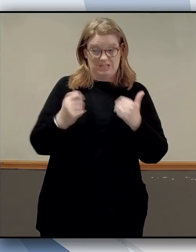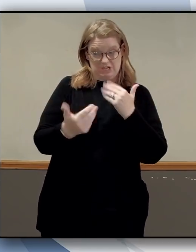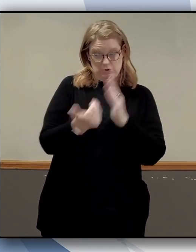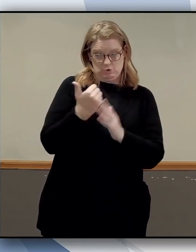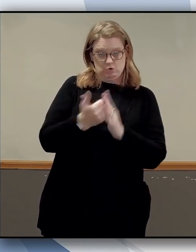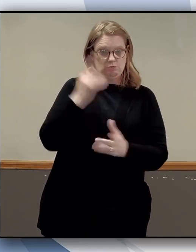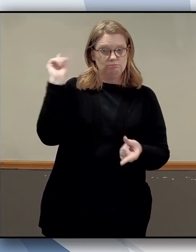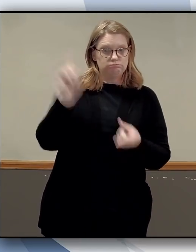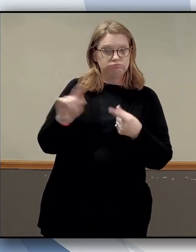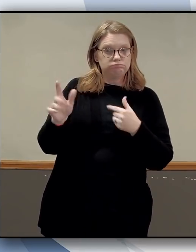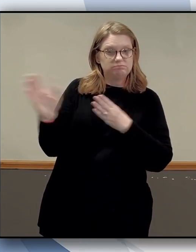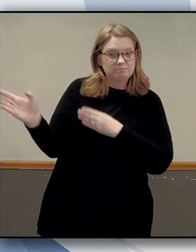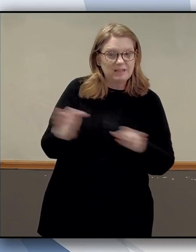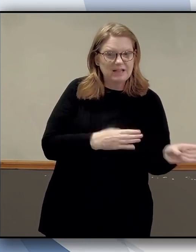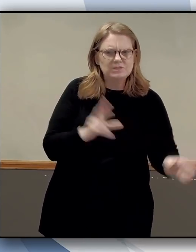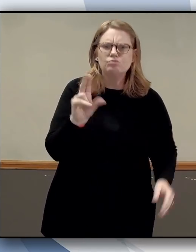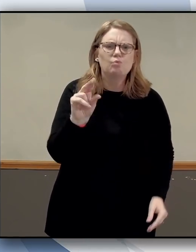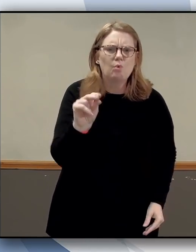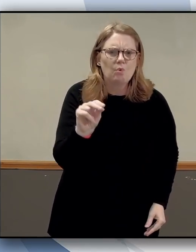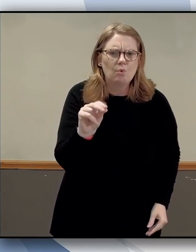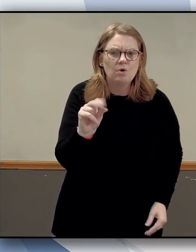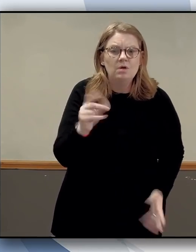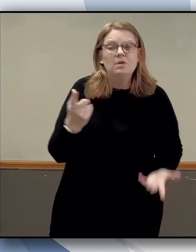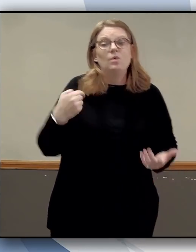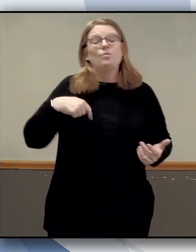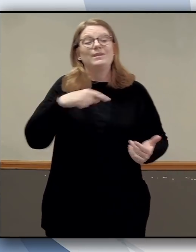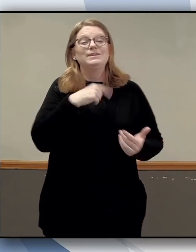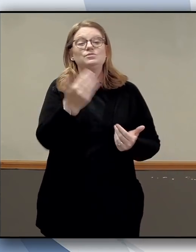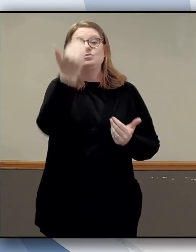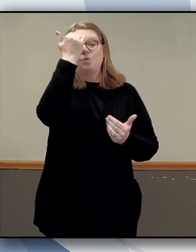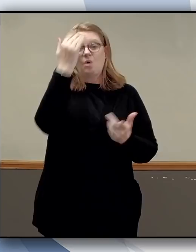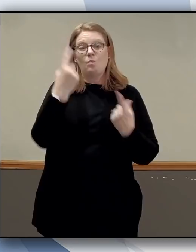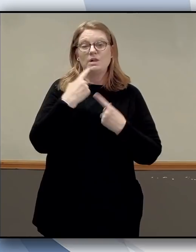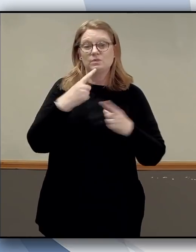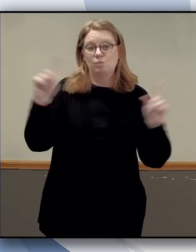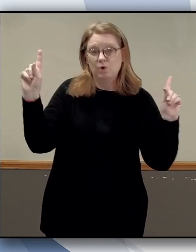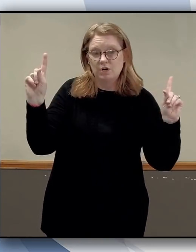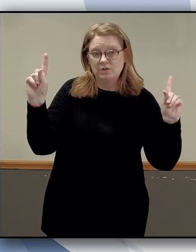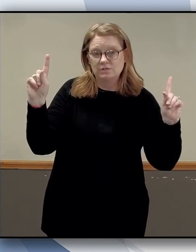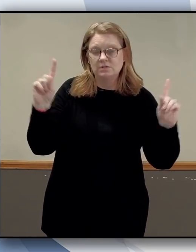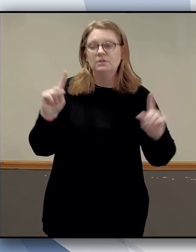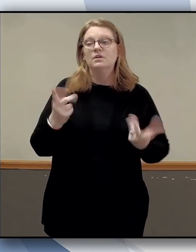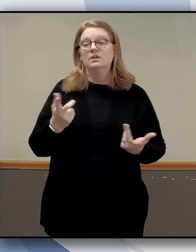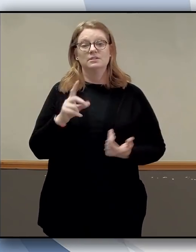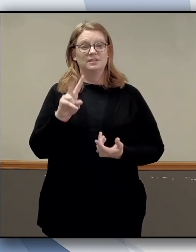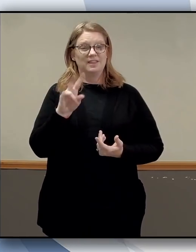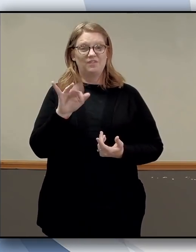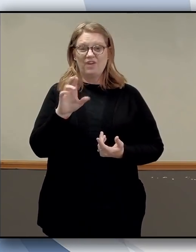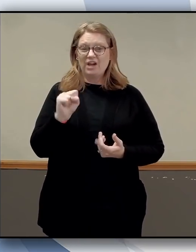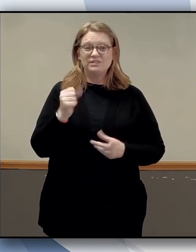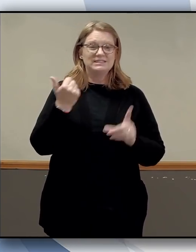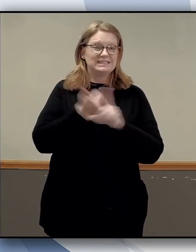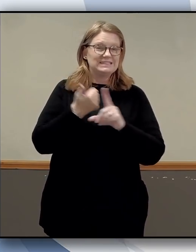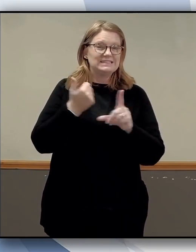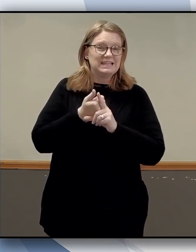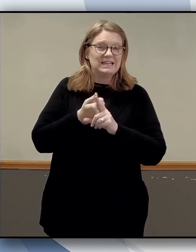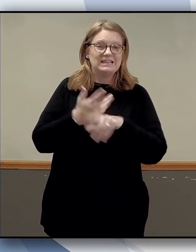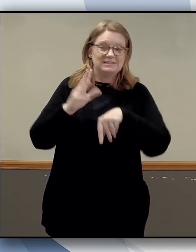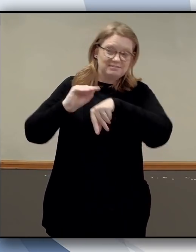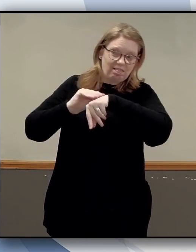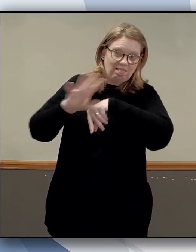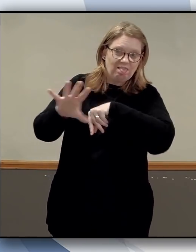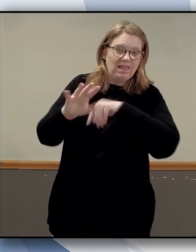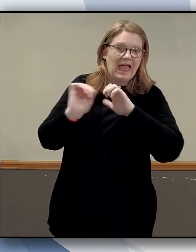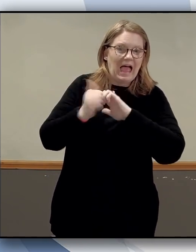just need to execute on the strategies that we know that work. The virus is insidious. It only transfers from human to